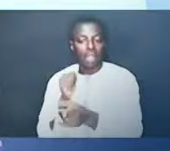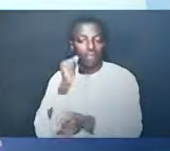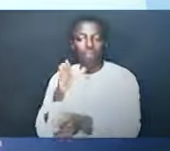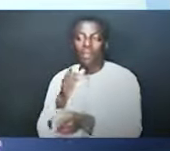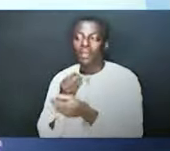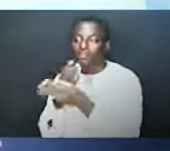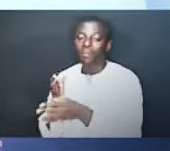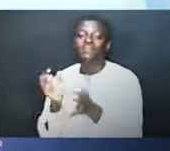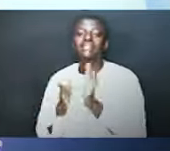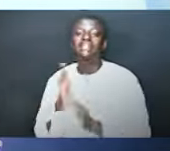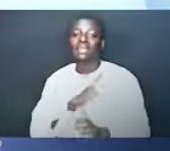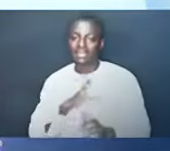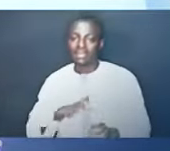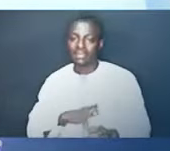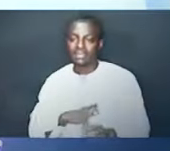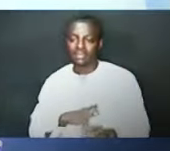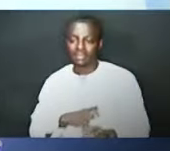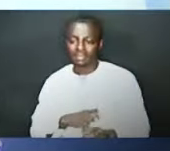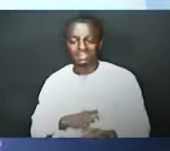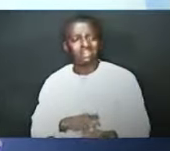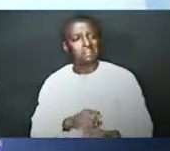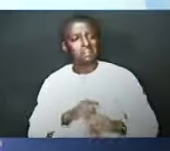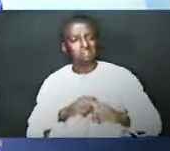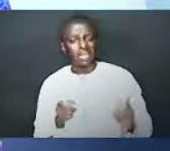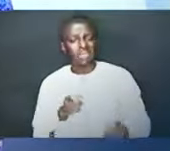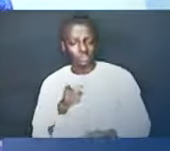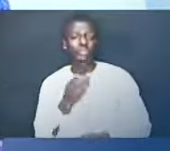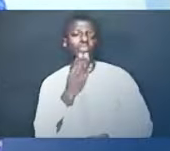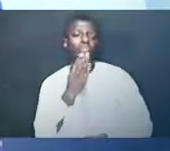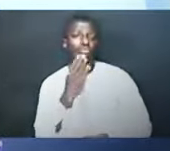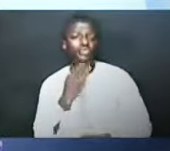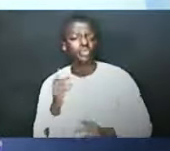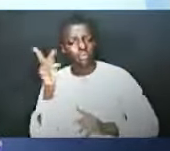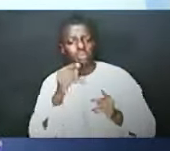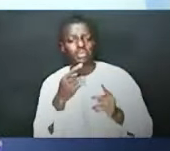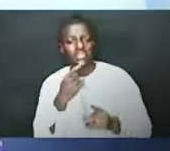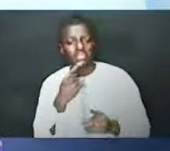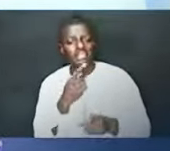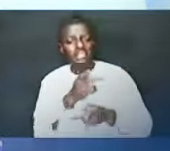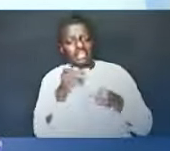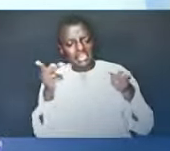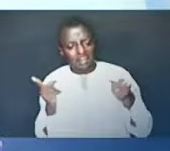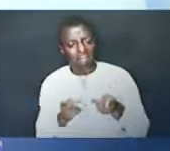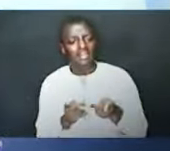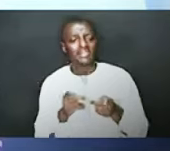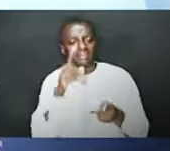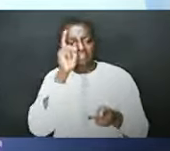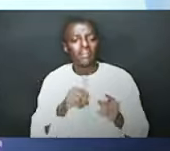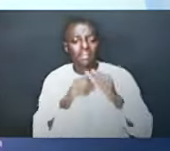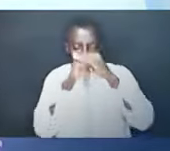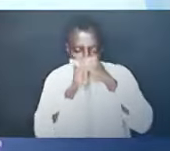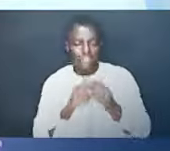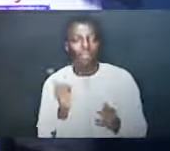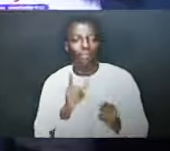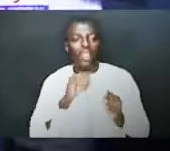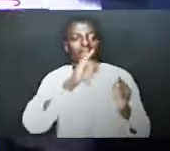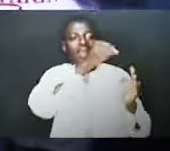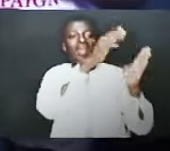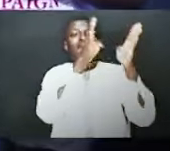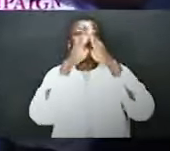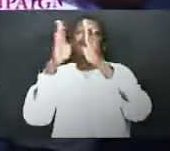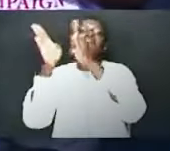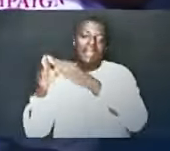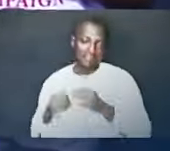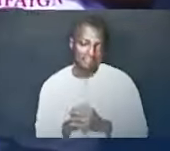Jesus. But you Jews claim that the place where we must worship is in Jerusalem. Bra Samaria